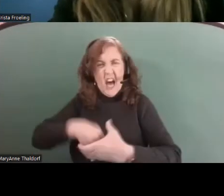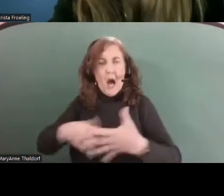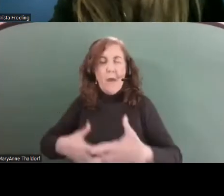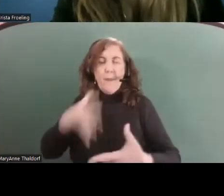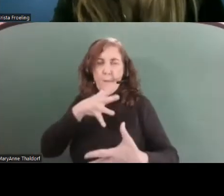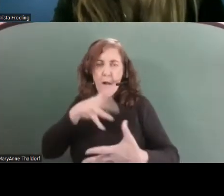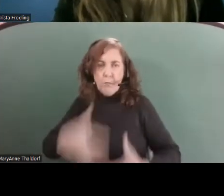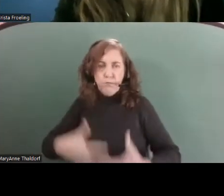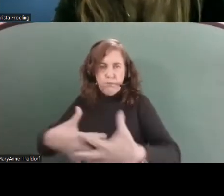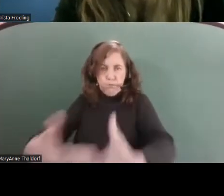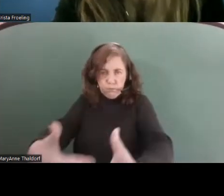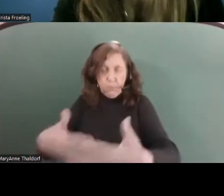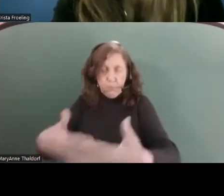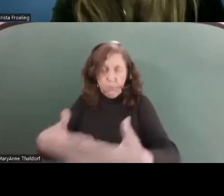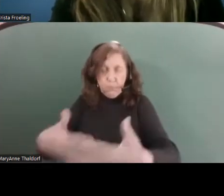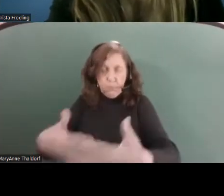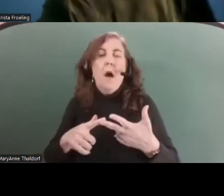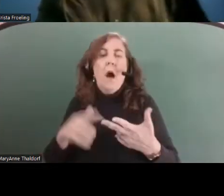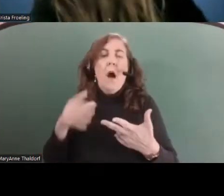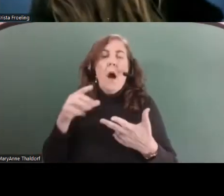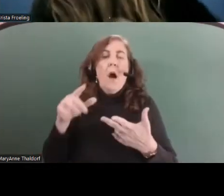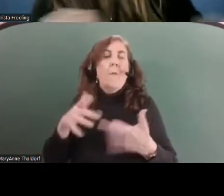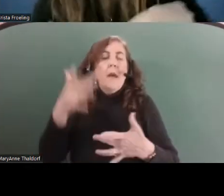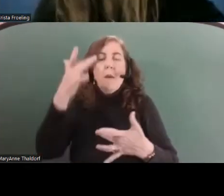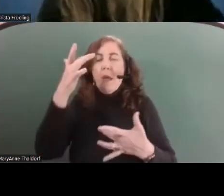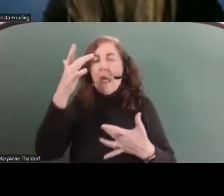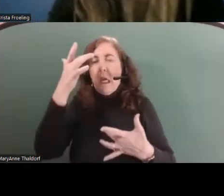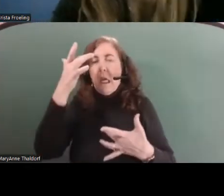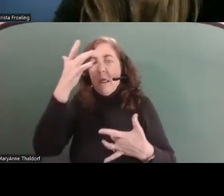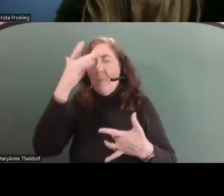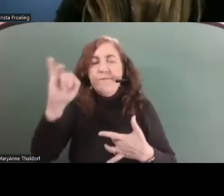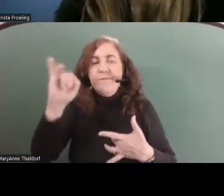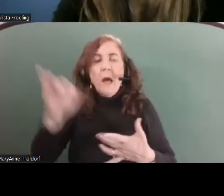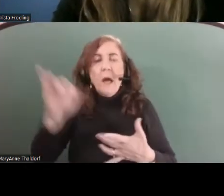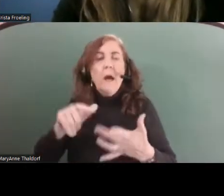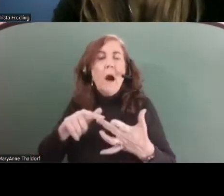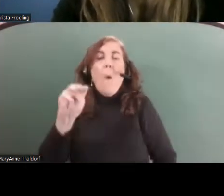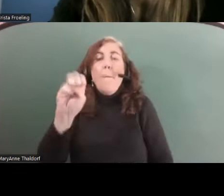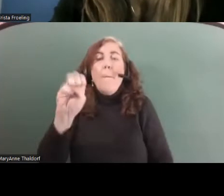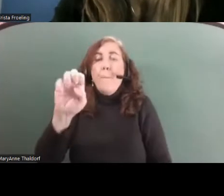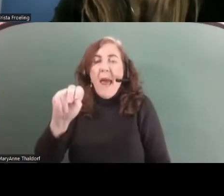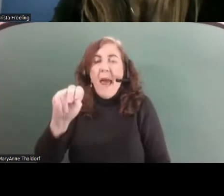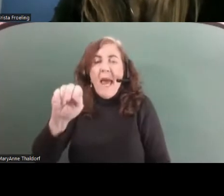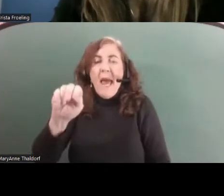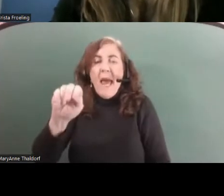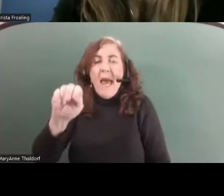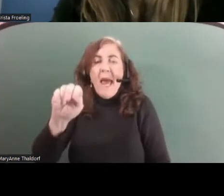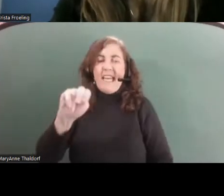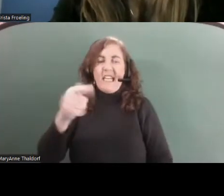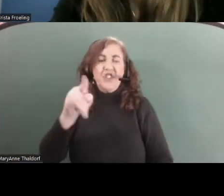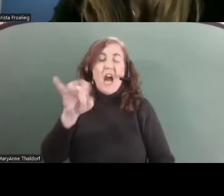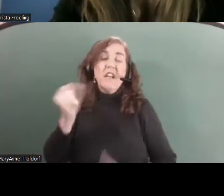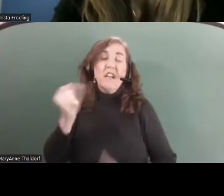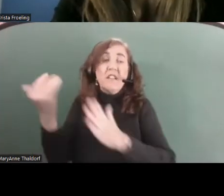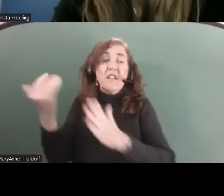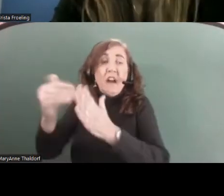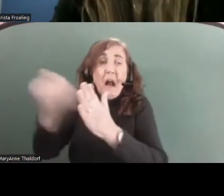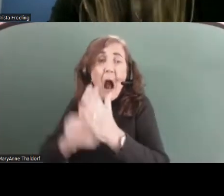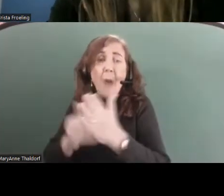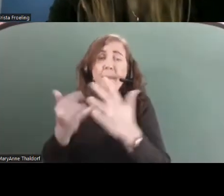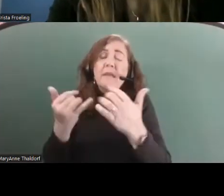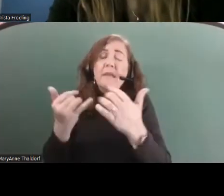infections. Meningitis is really, it said it was really common, but I don't know if it's as common as it used to